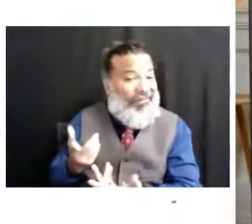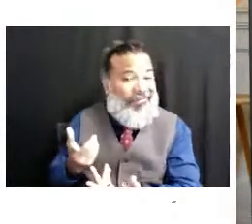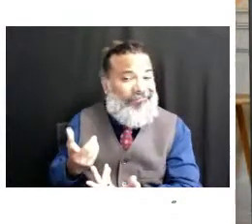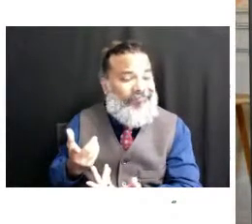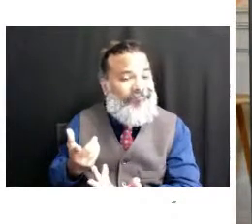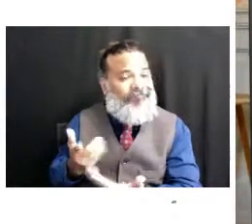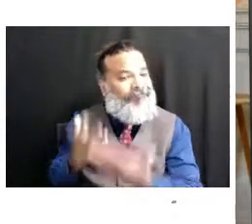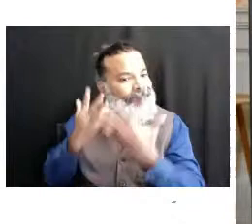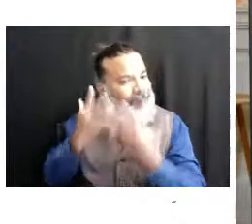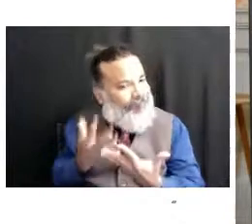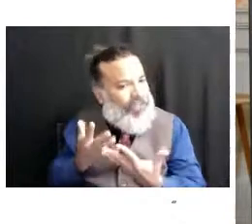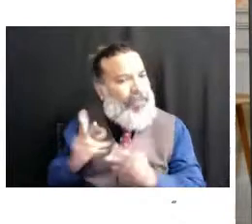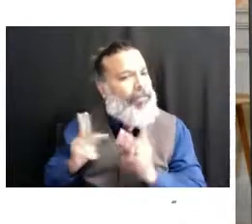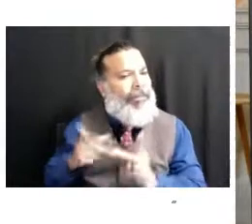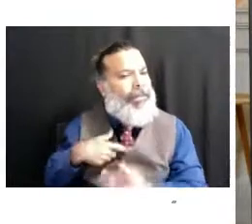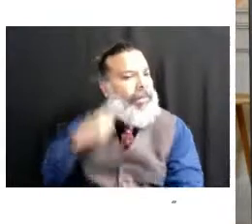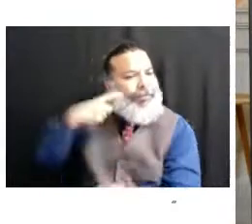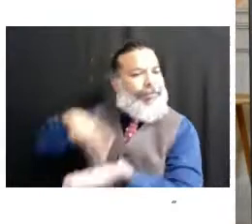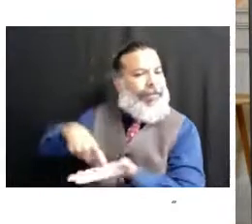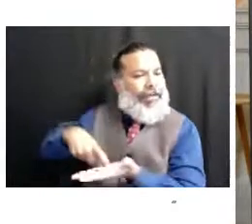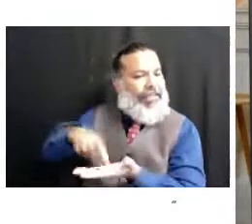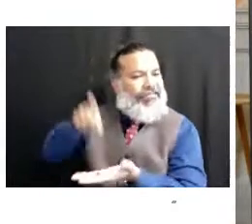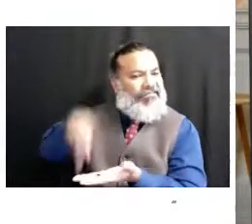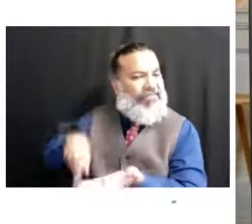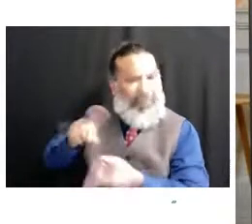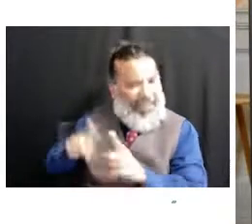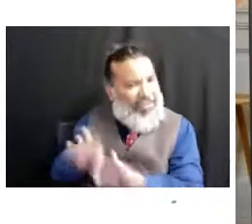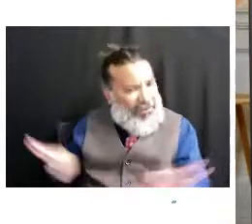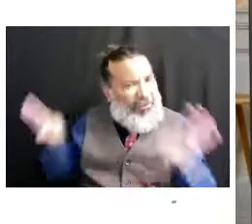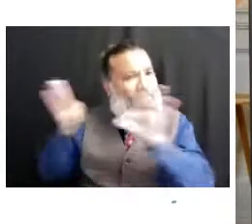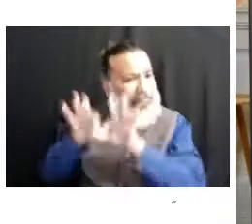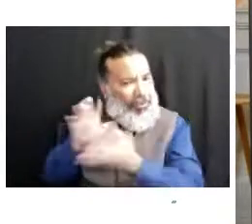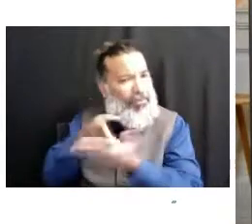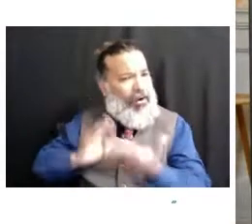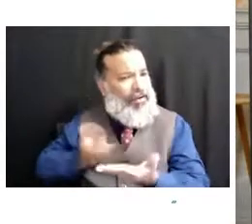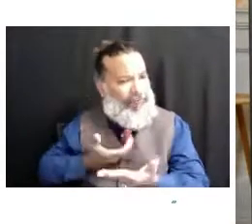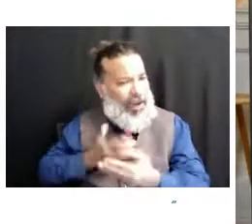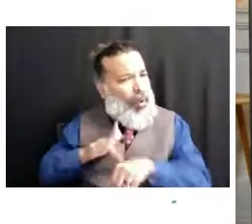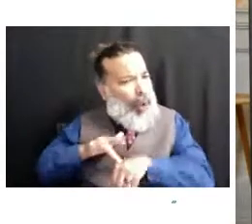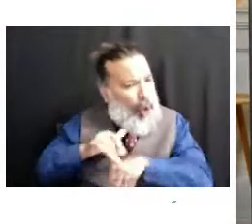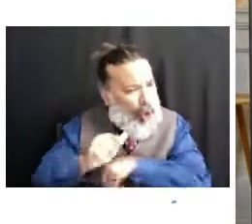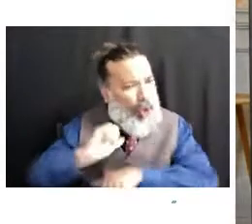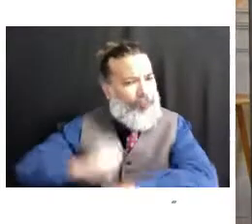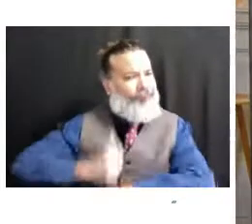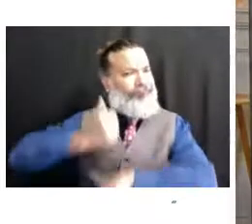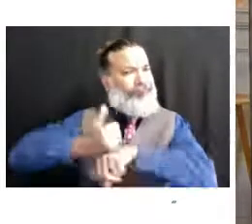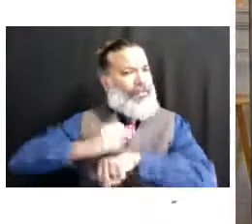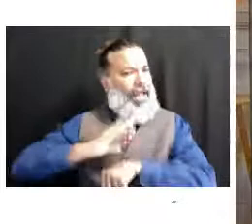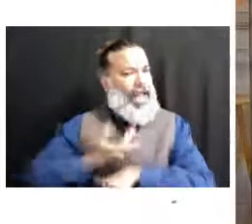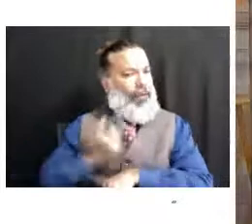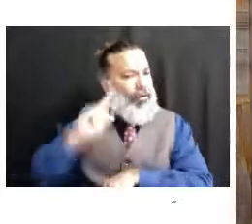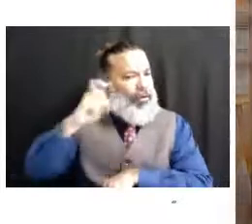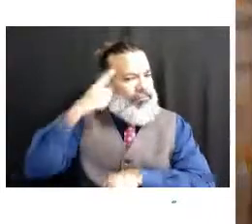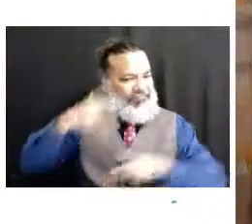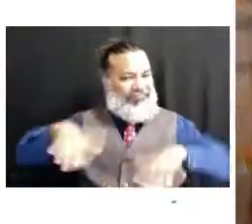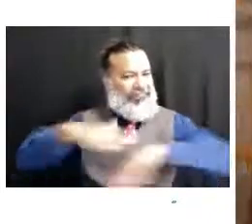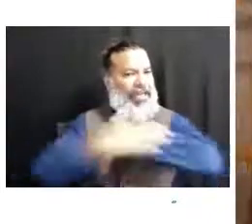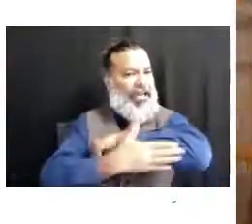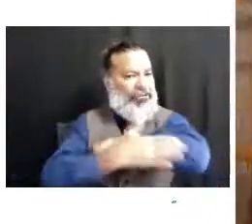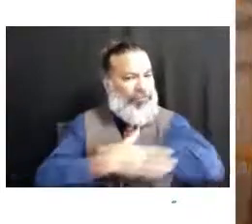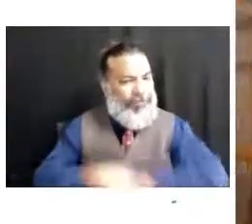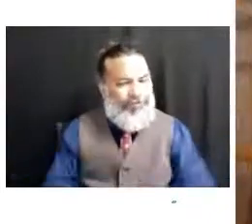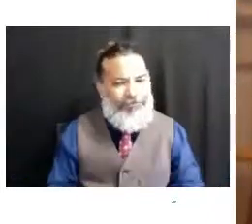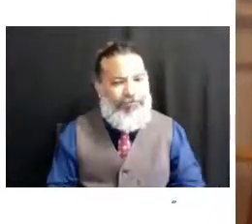very important part of our early republic. When I began this